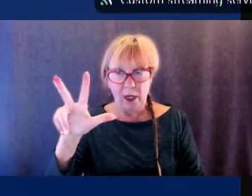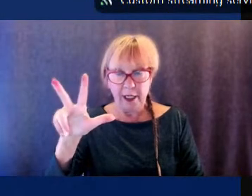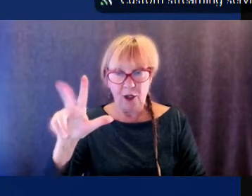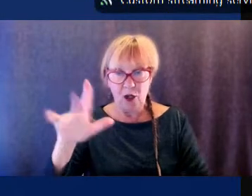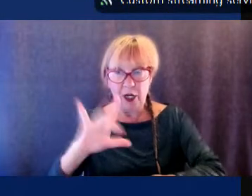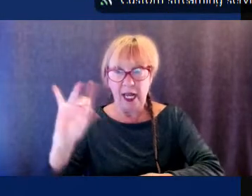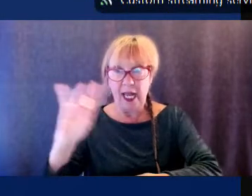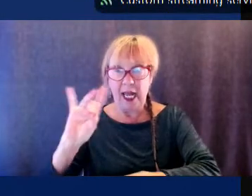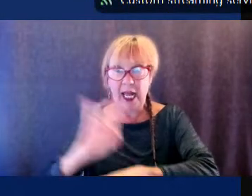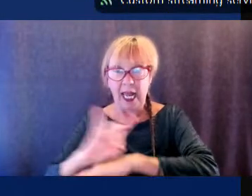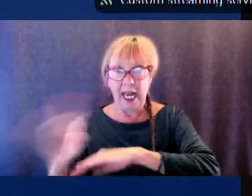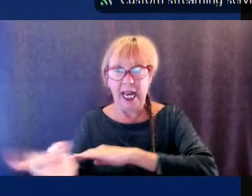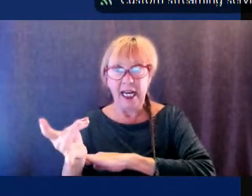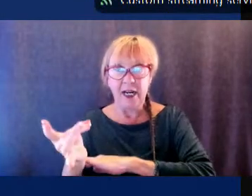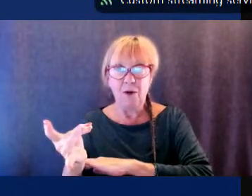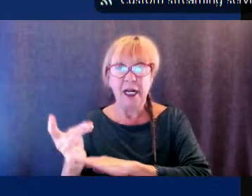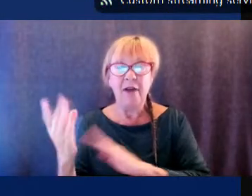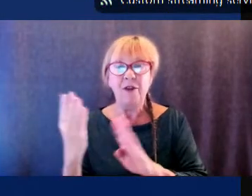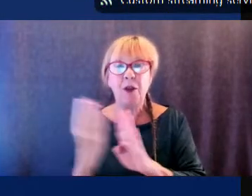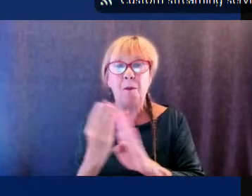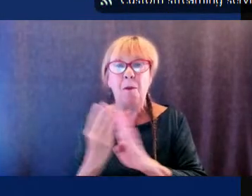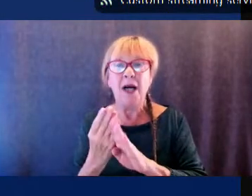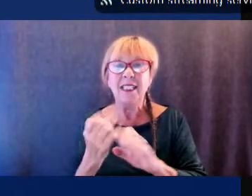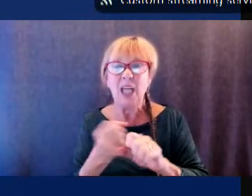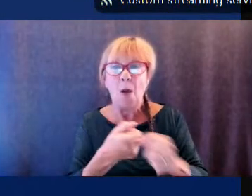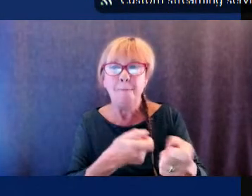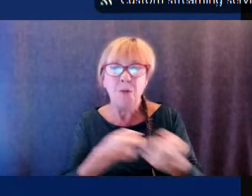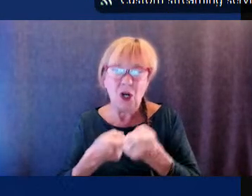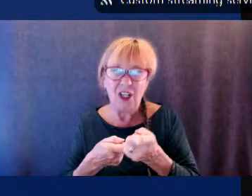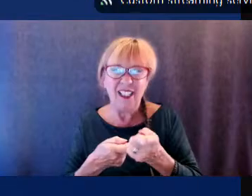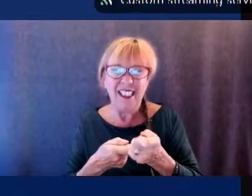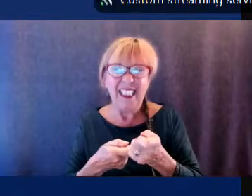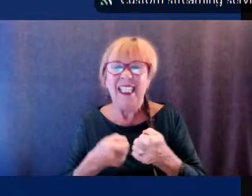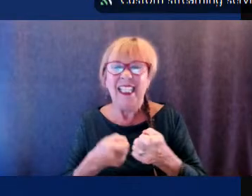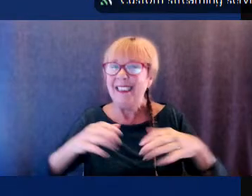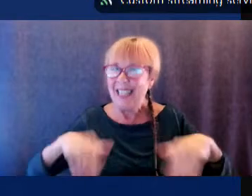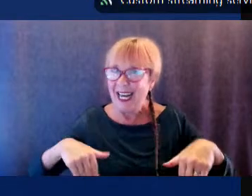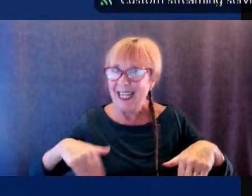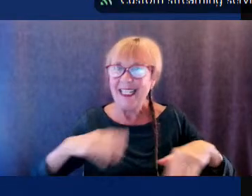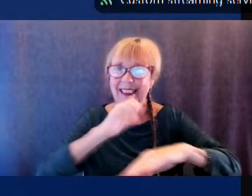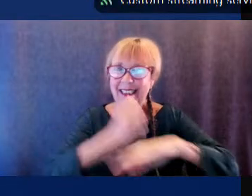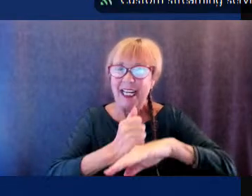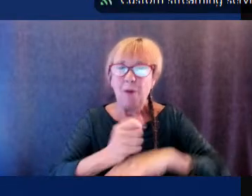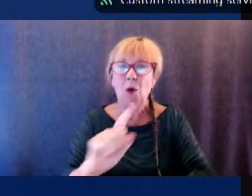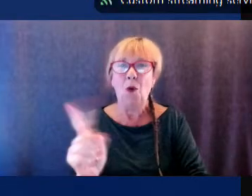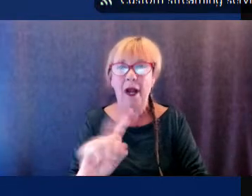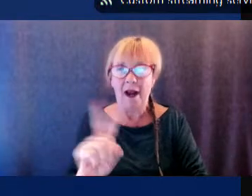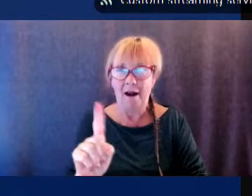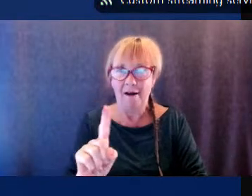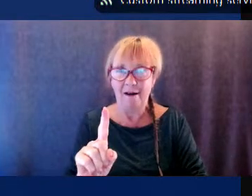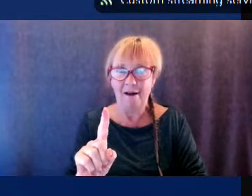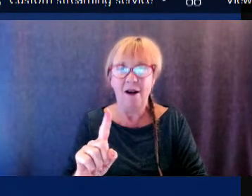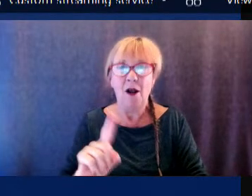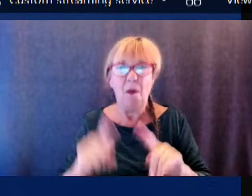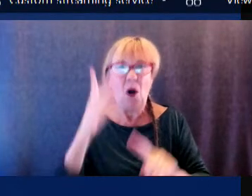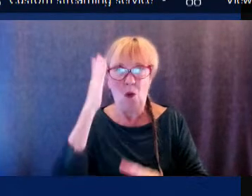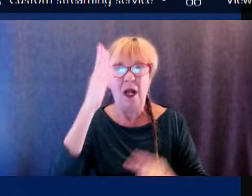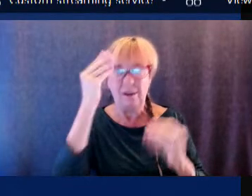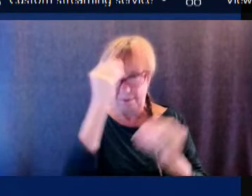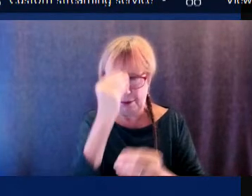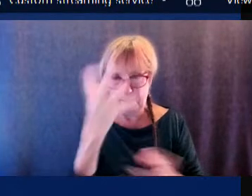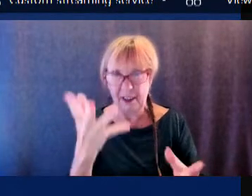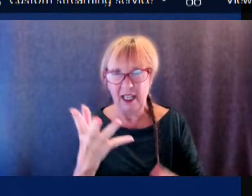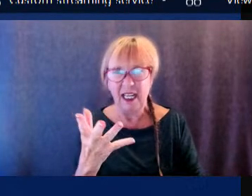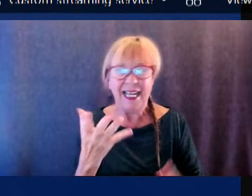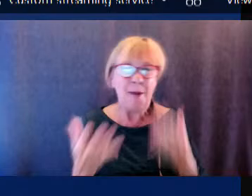a.m., we're going to have the bus pool. We're still trying to nail down the location, but as soon as we do, we have a couple different locations. We're not going